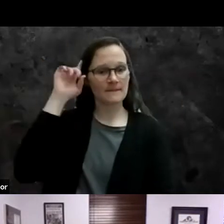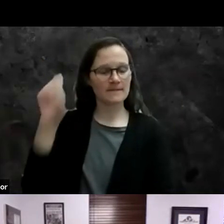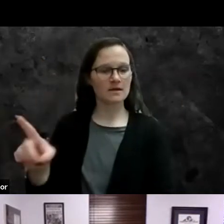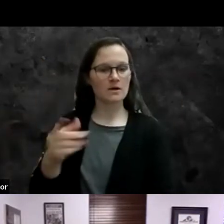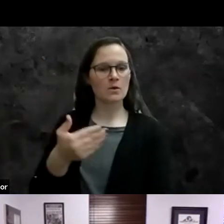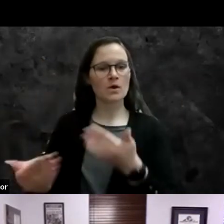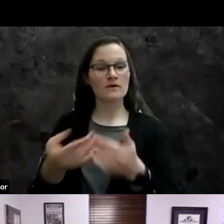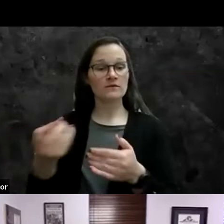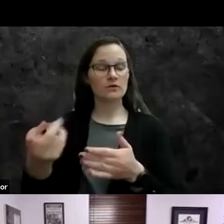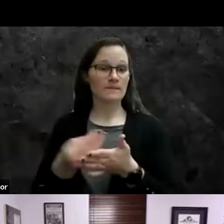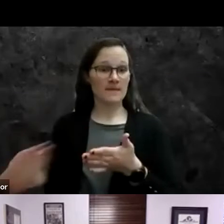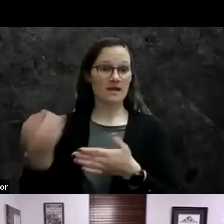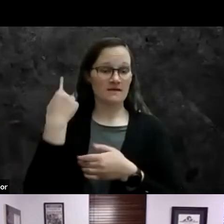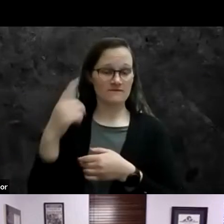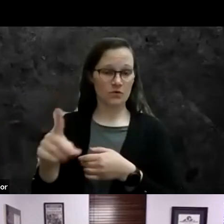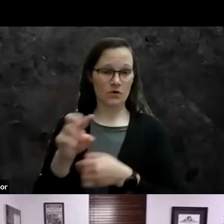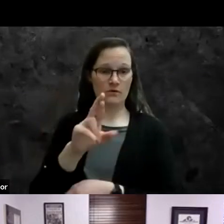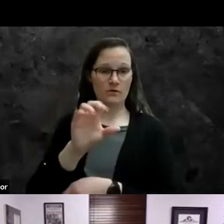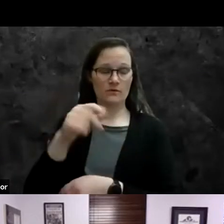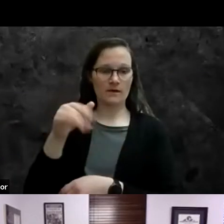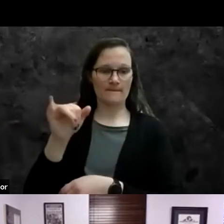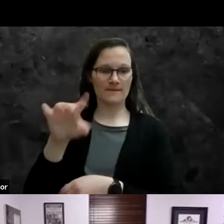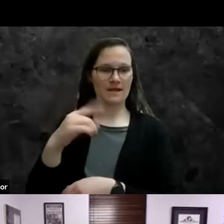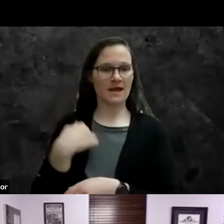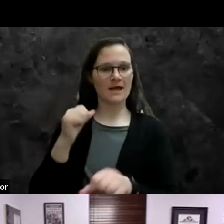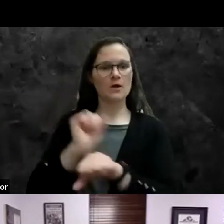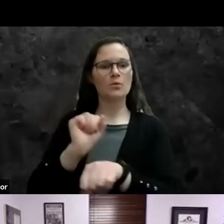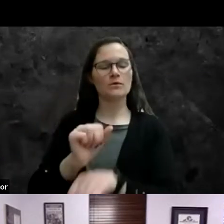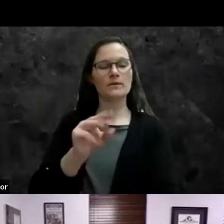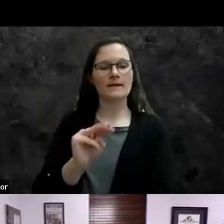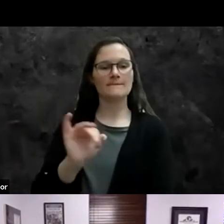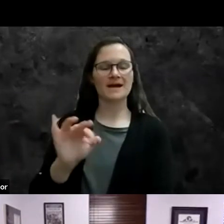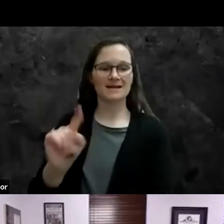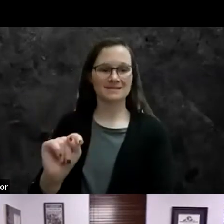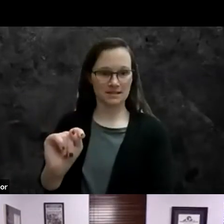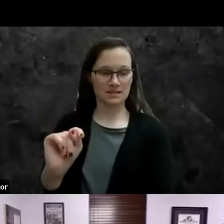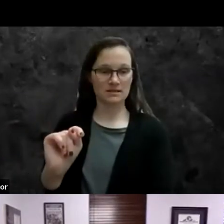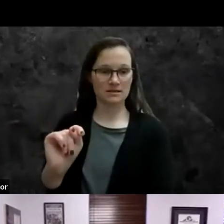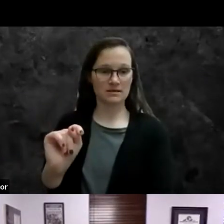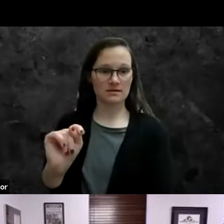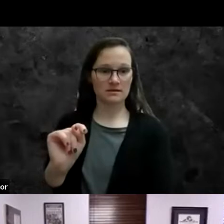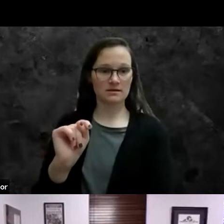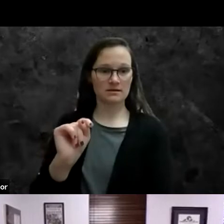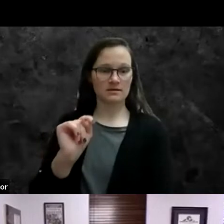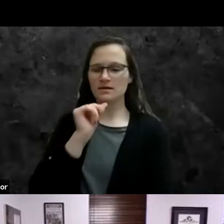rapid at-home test, I work with MIT on manufacturing rapid paper-based diagnostics. They don't cost